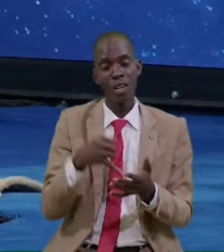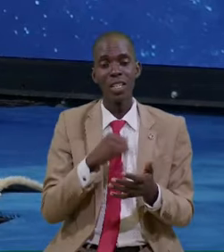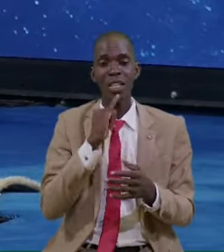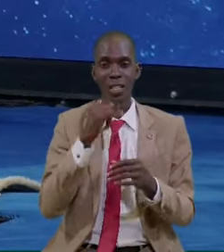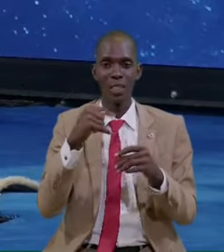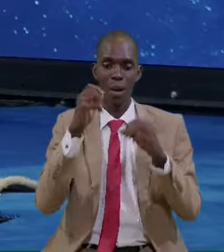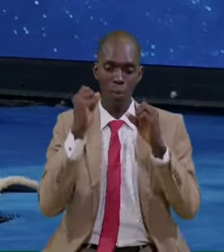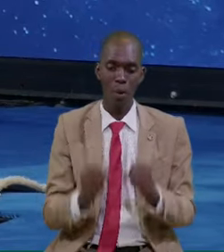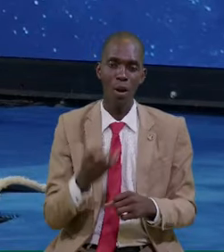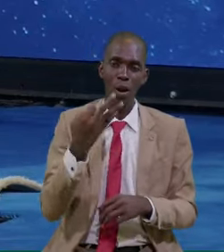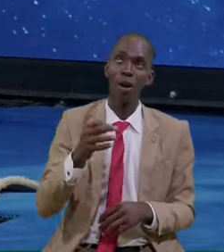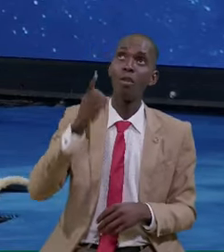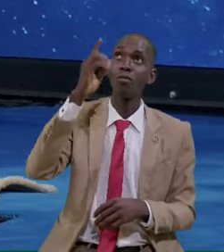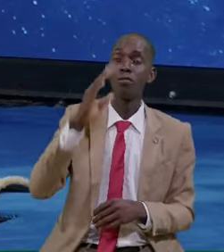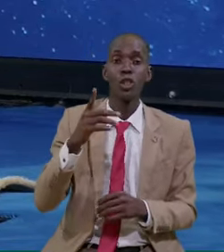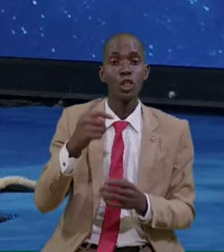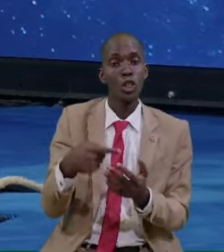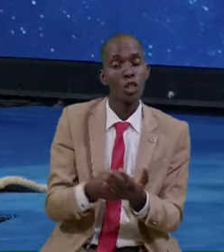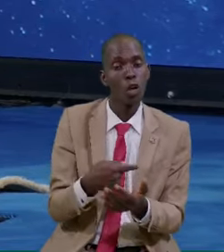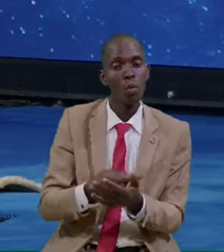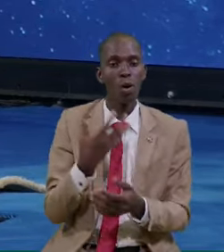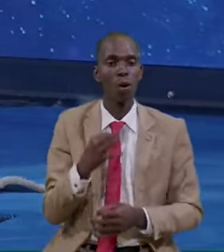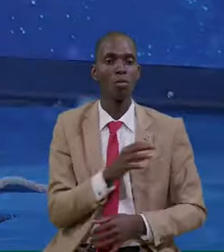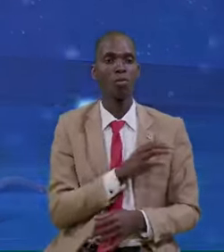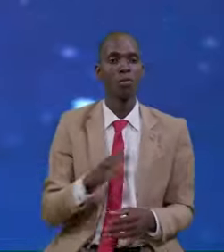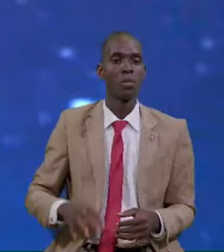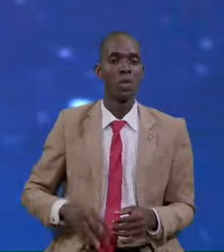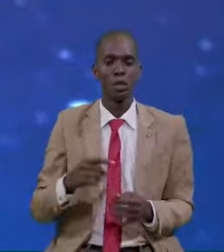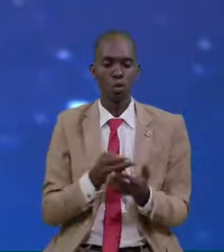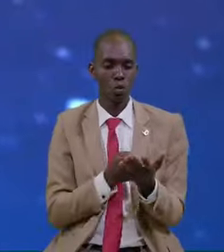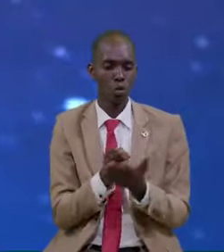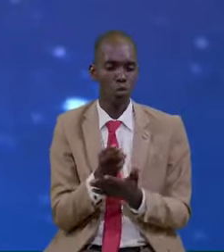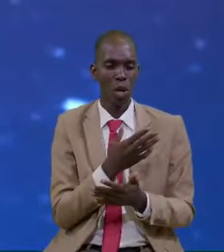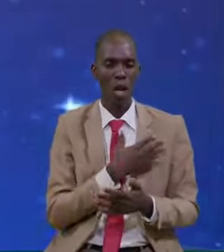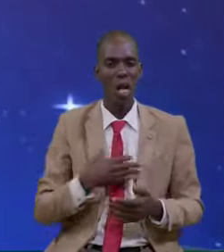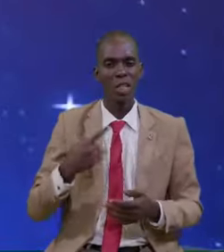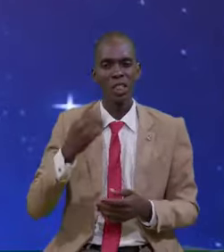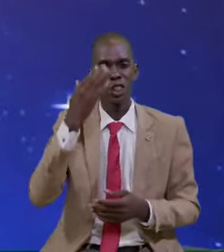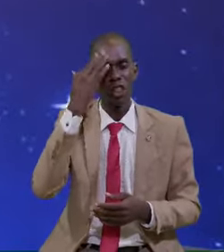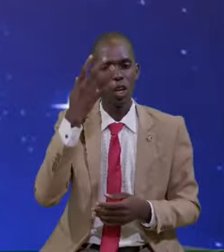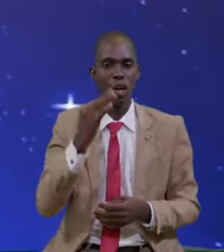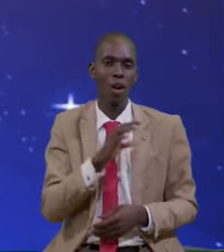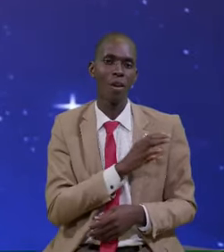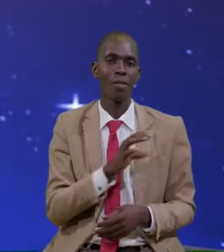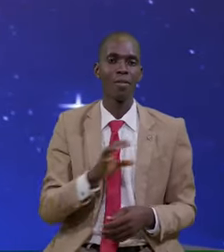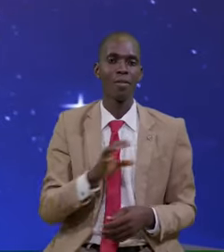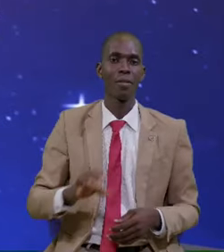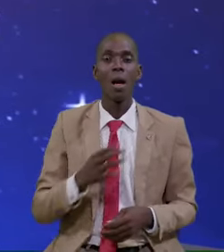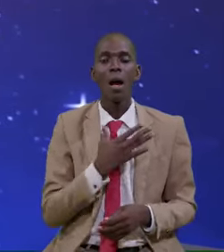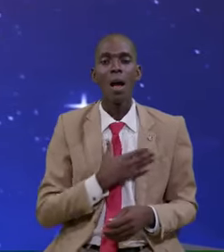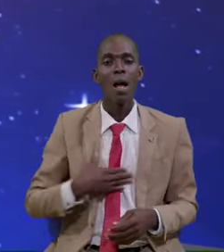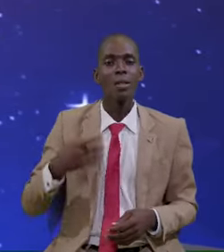of God. The gospel of Christ, the truth and the knowledge of Christ, and the